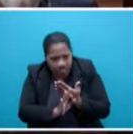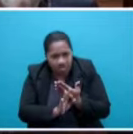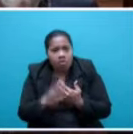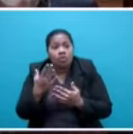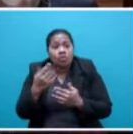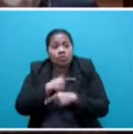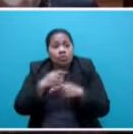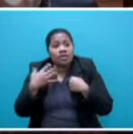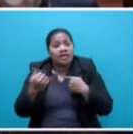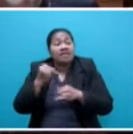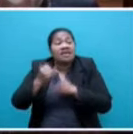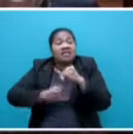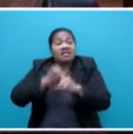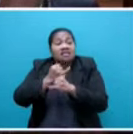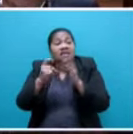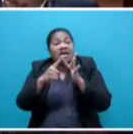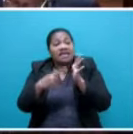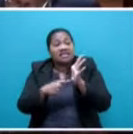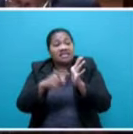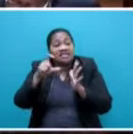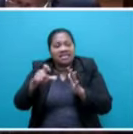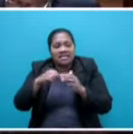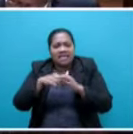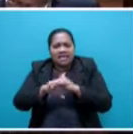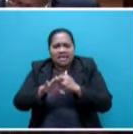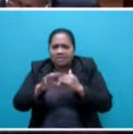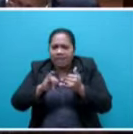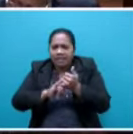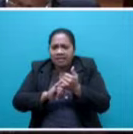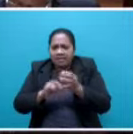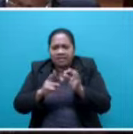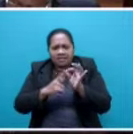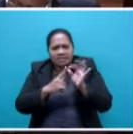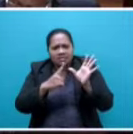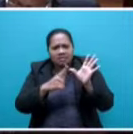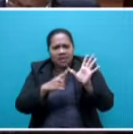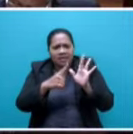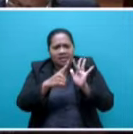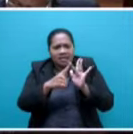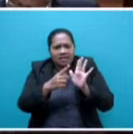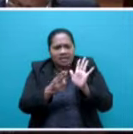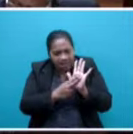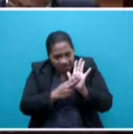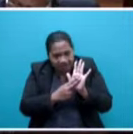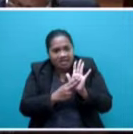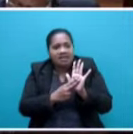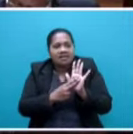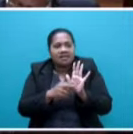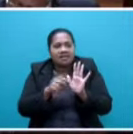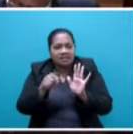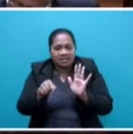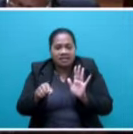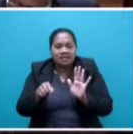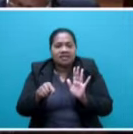international ITC conference in Spain where Fiji is actually being recognized for the enormous strides that's been made. And